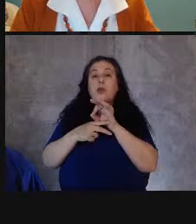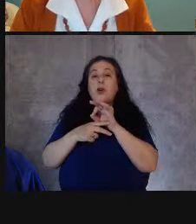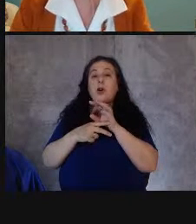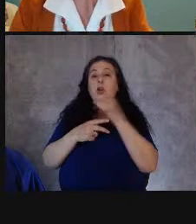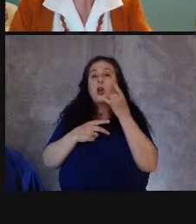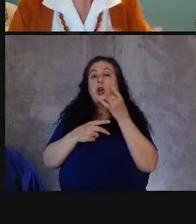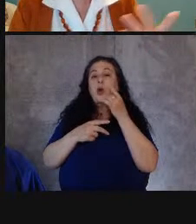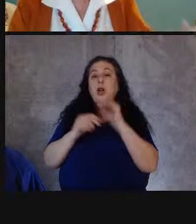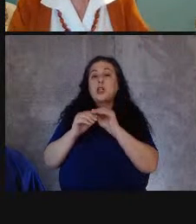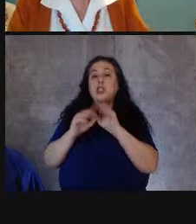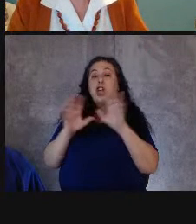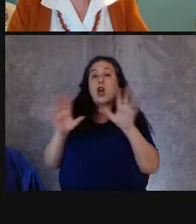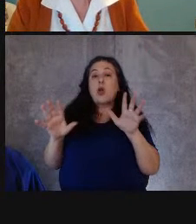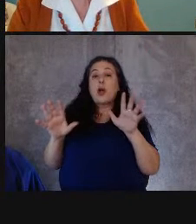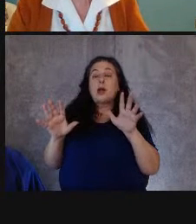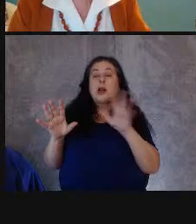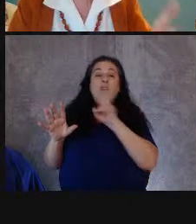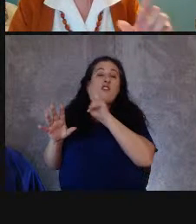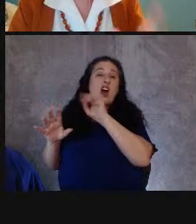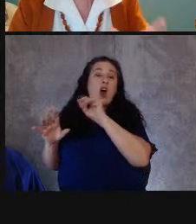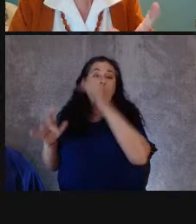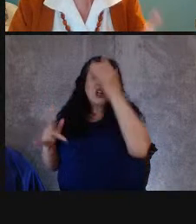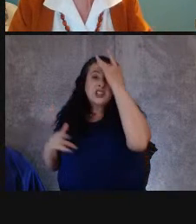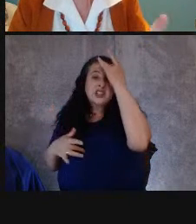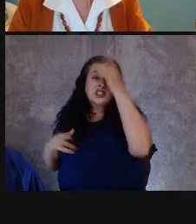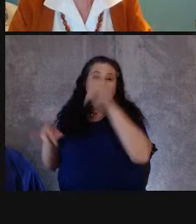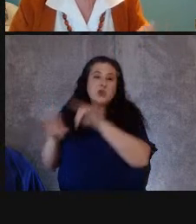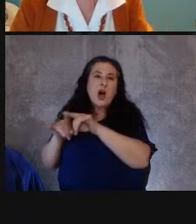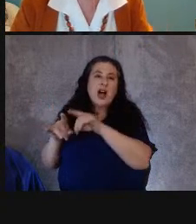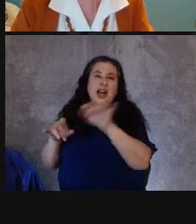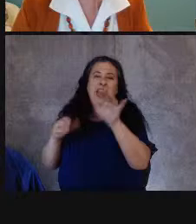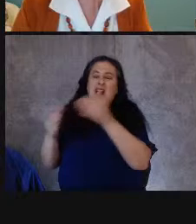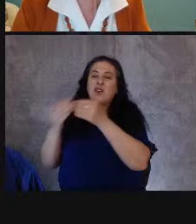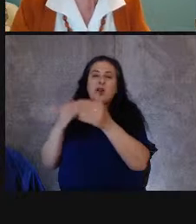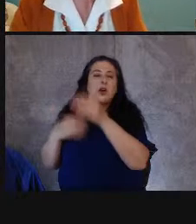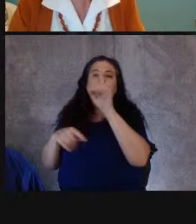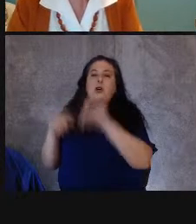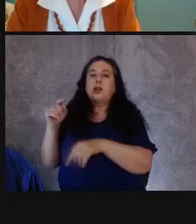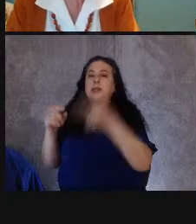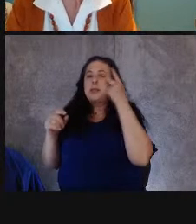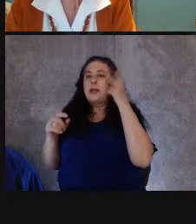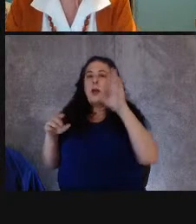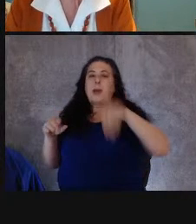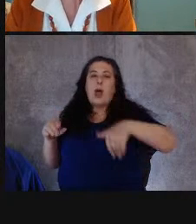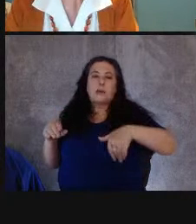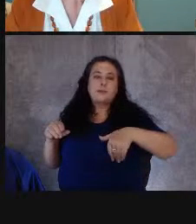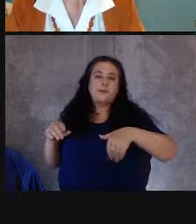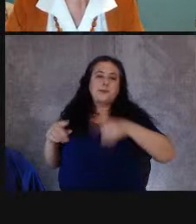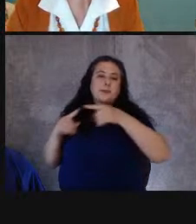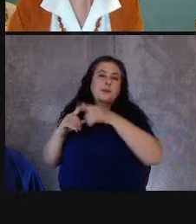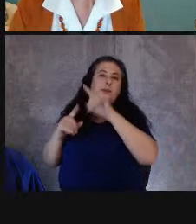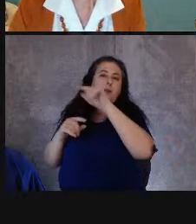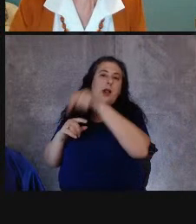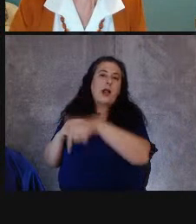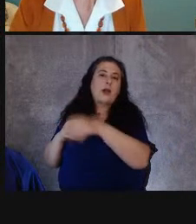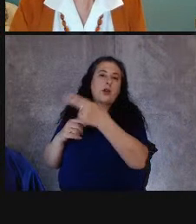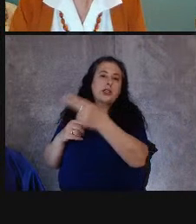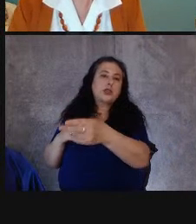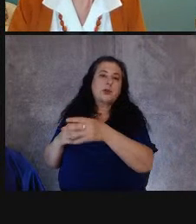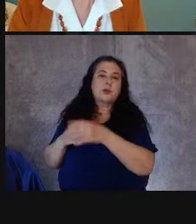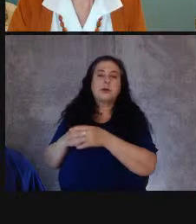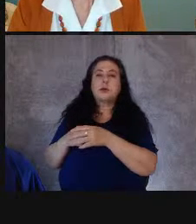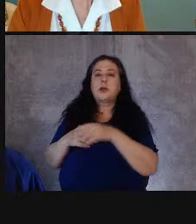just generalized to viral diseases as well, even though you couldn't actually see them until much later.